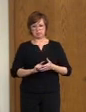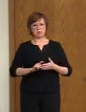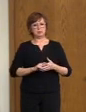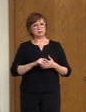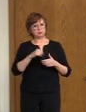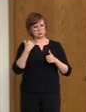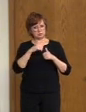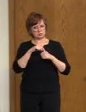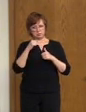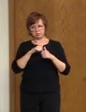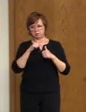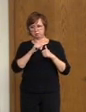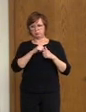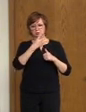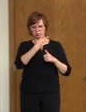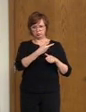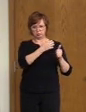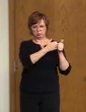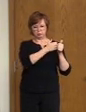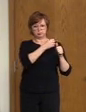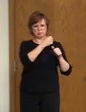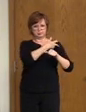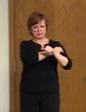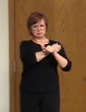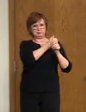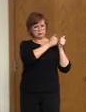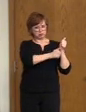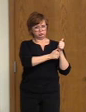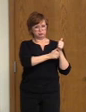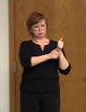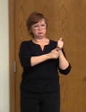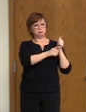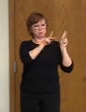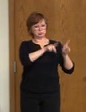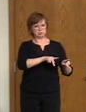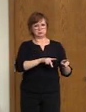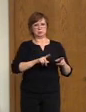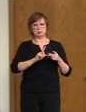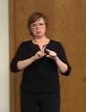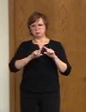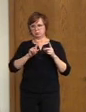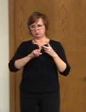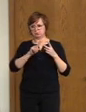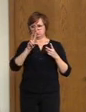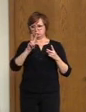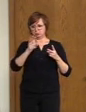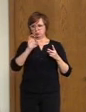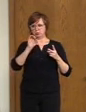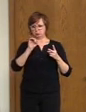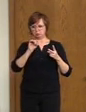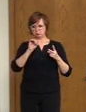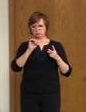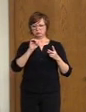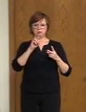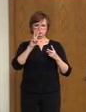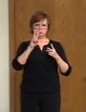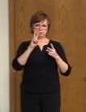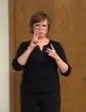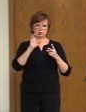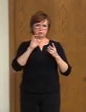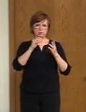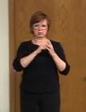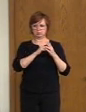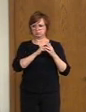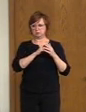of the Moderna vaccine needs to be confirmed, but we do estimate that over 202 doses from both vaccines in the first quarter of 2021